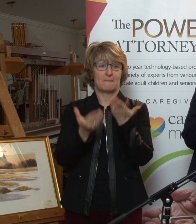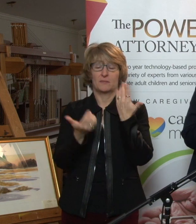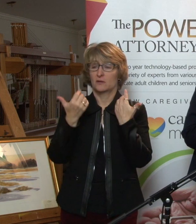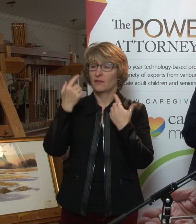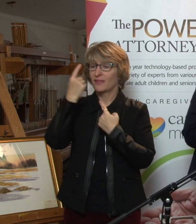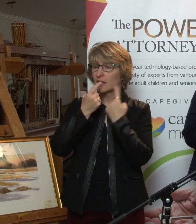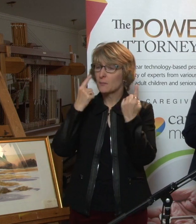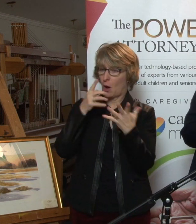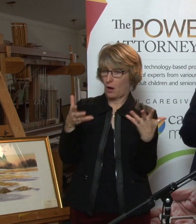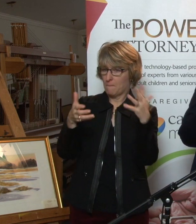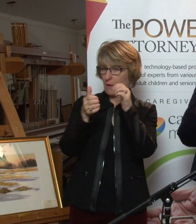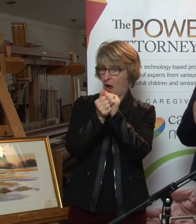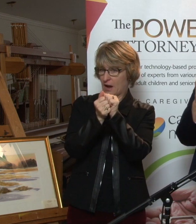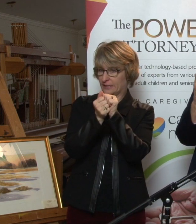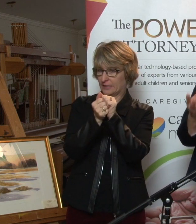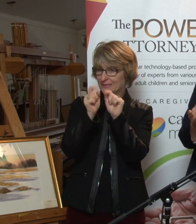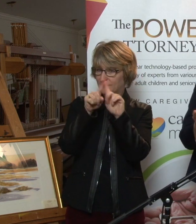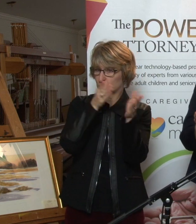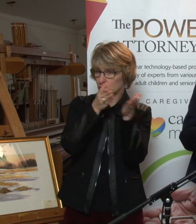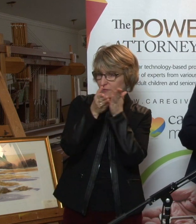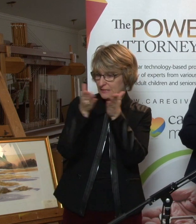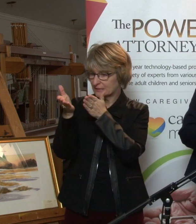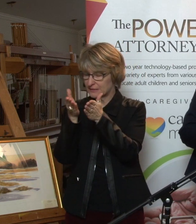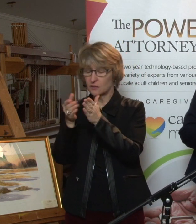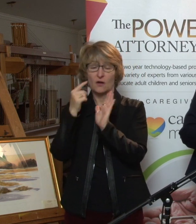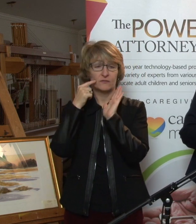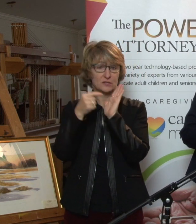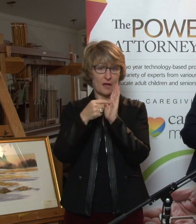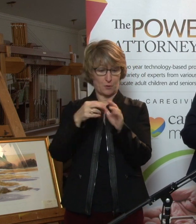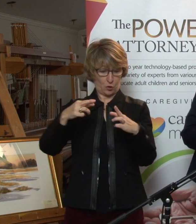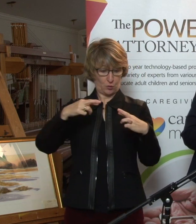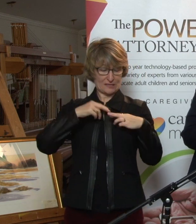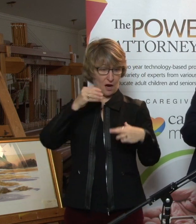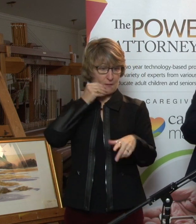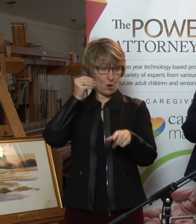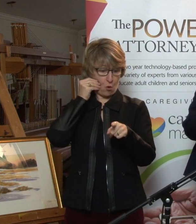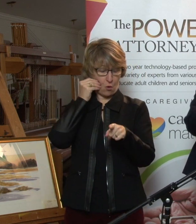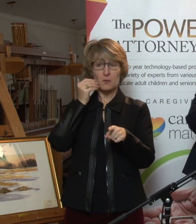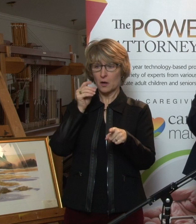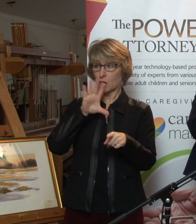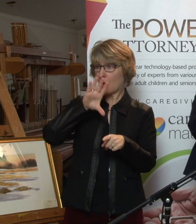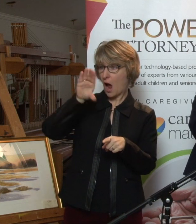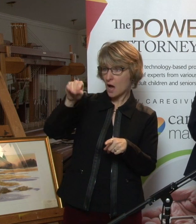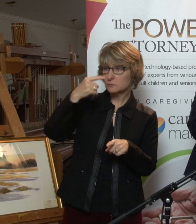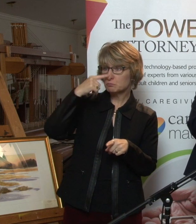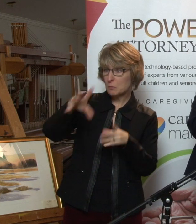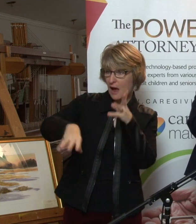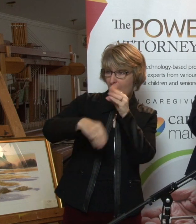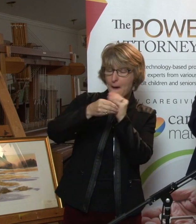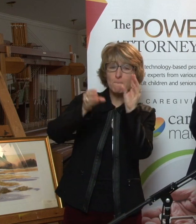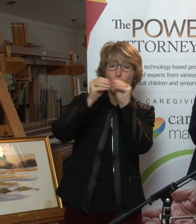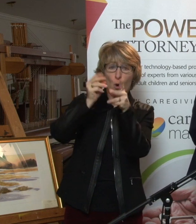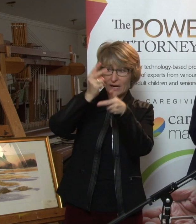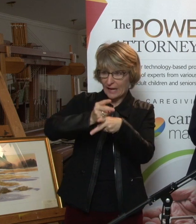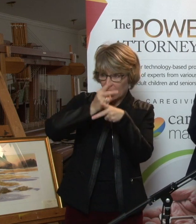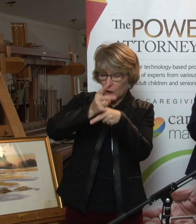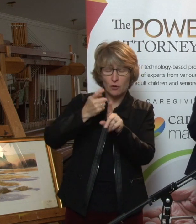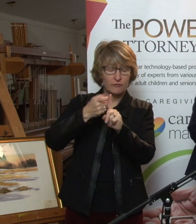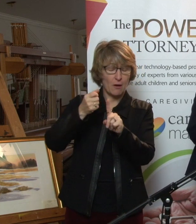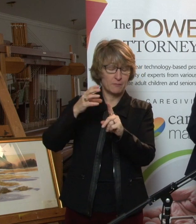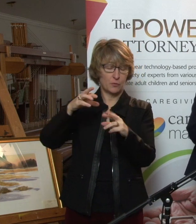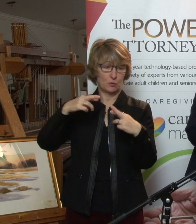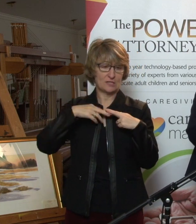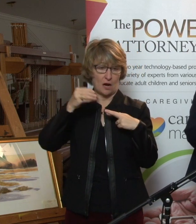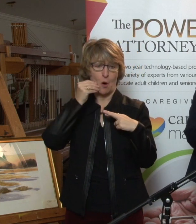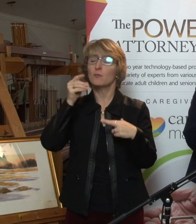together. So she could ask the home, the retirement home where she was, if they could get more care from the home, which